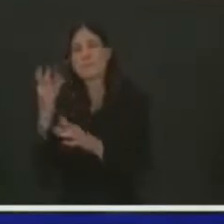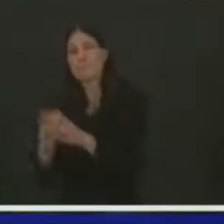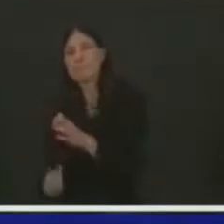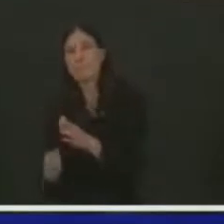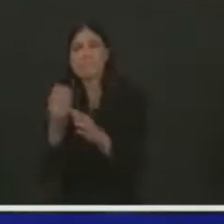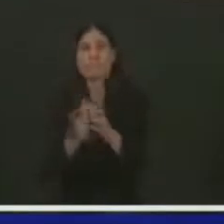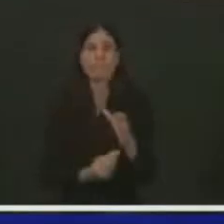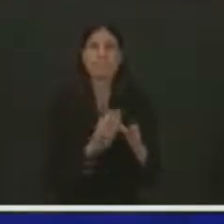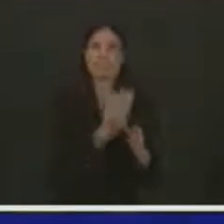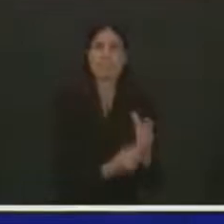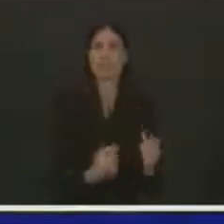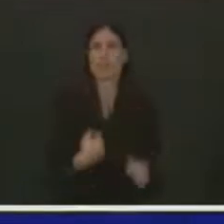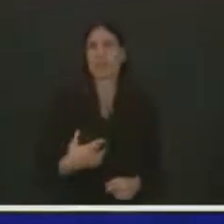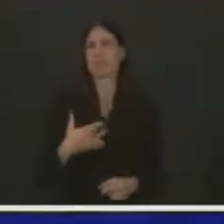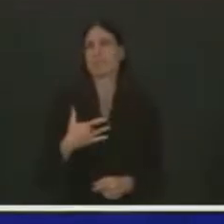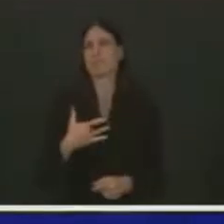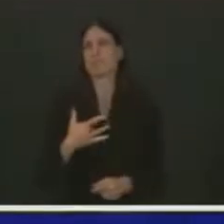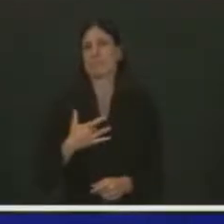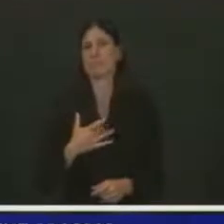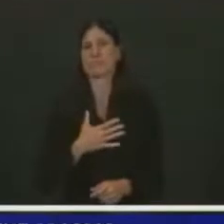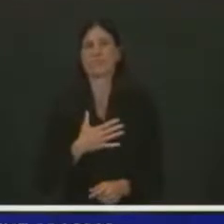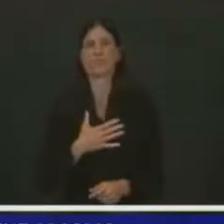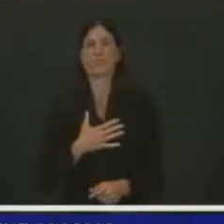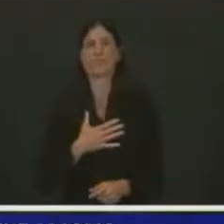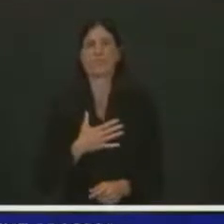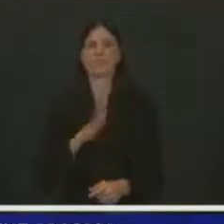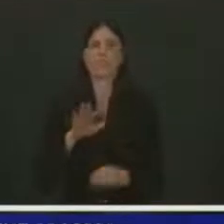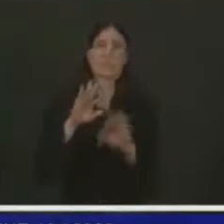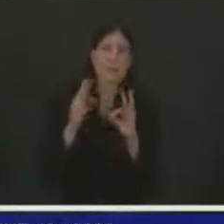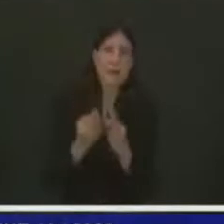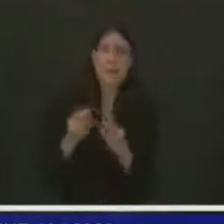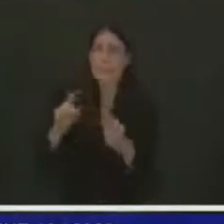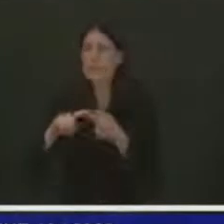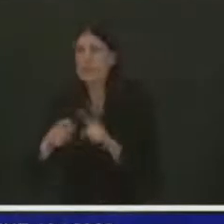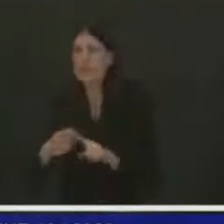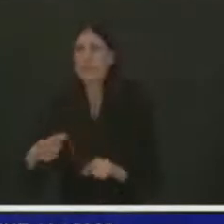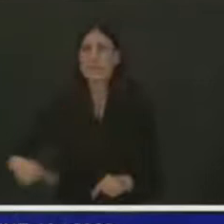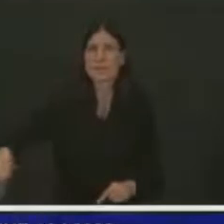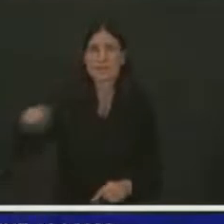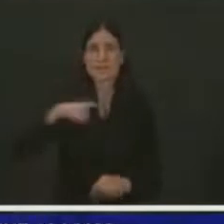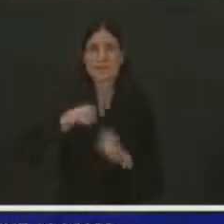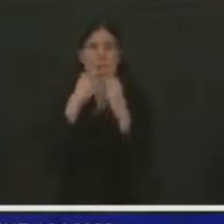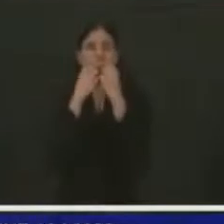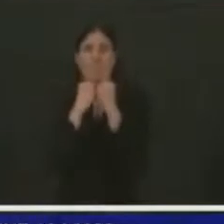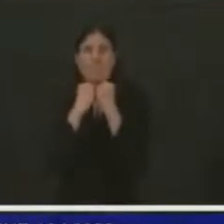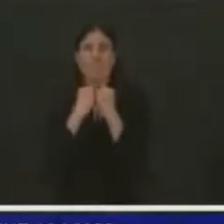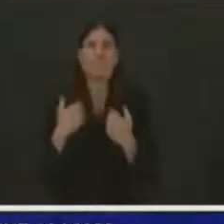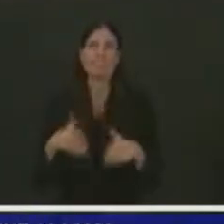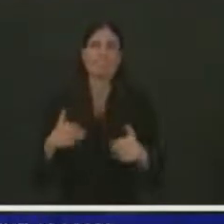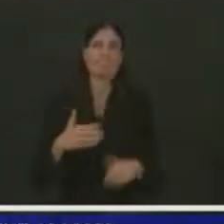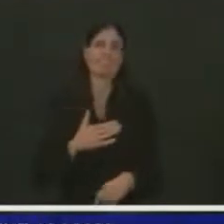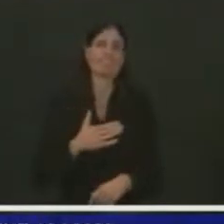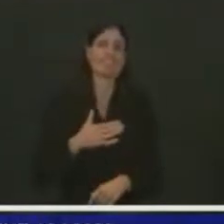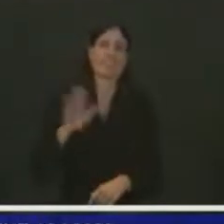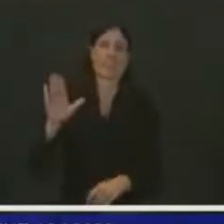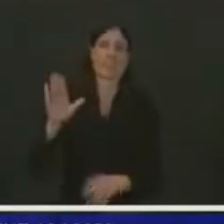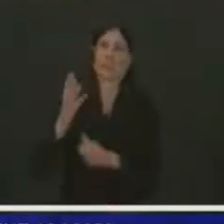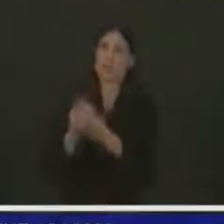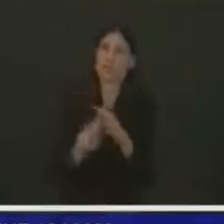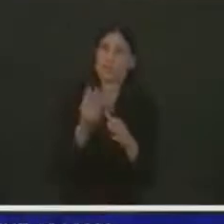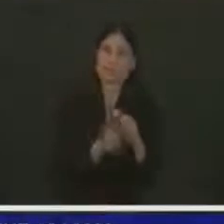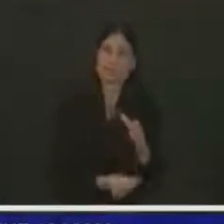sympathies go out to families and friends of these precious Rhode Islanders. who we have lost.